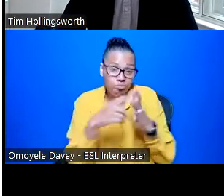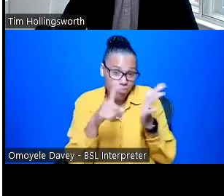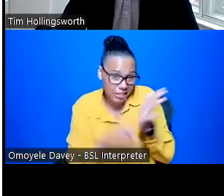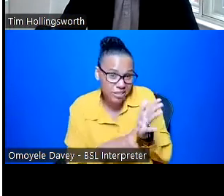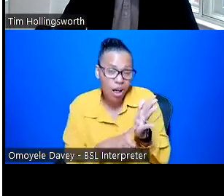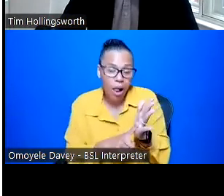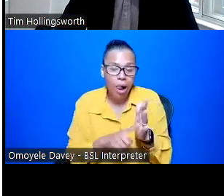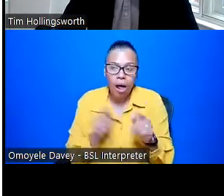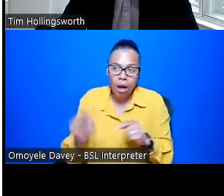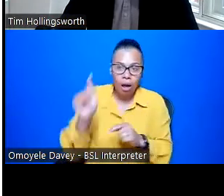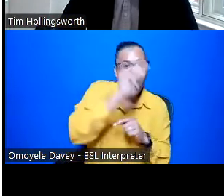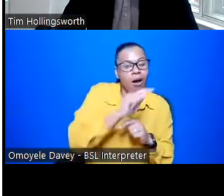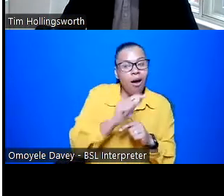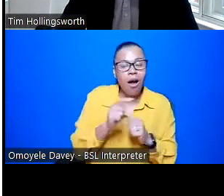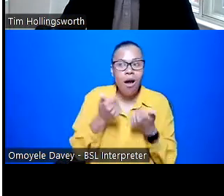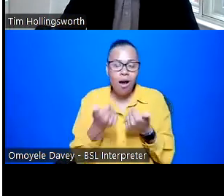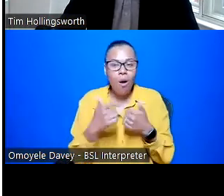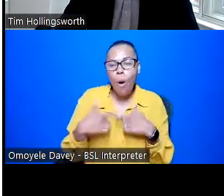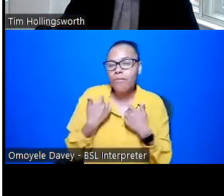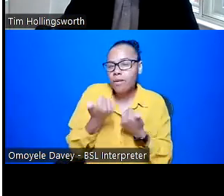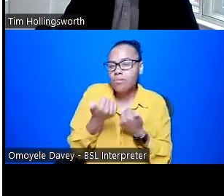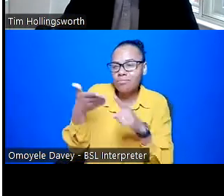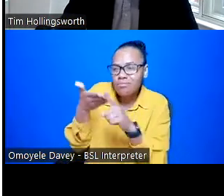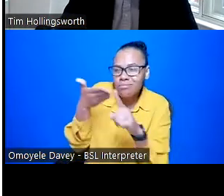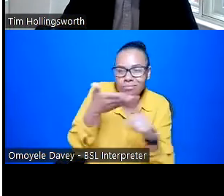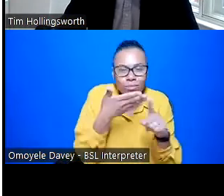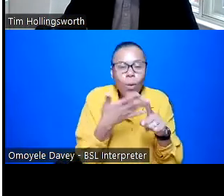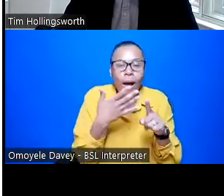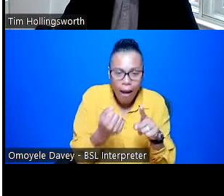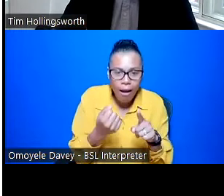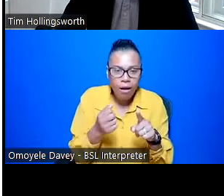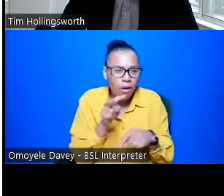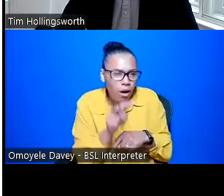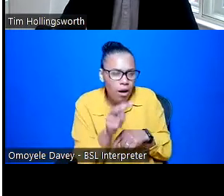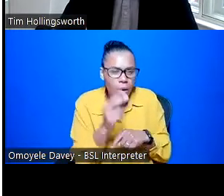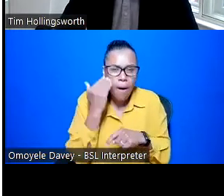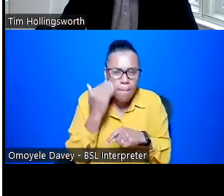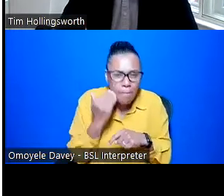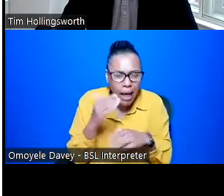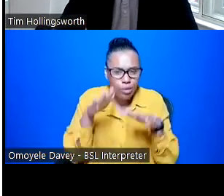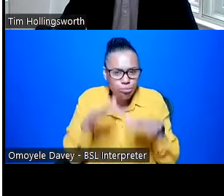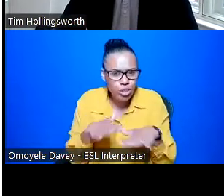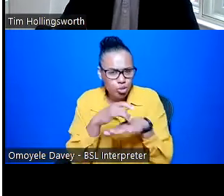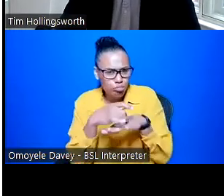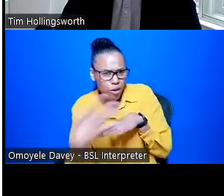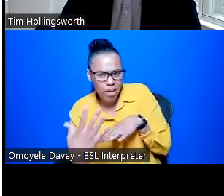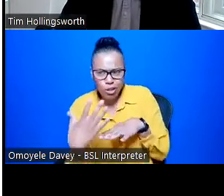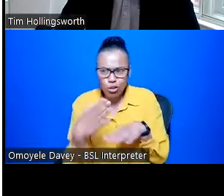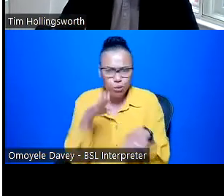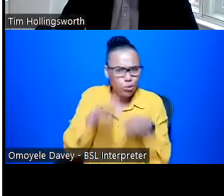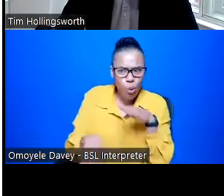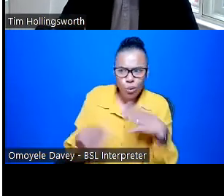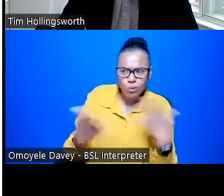effectively targeted in its ambition, looking to respond to the decline of the Black British professional players by as much